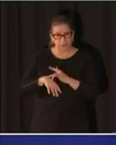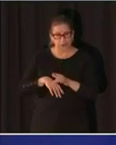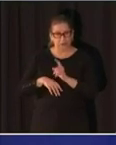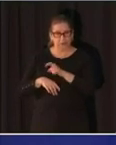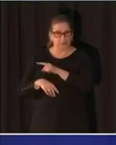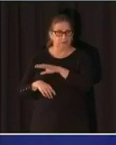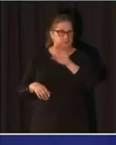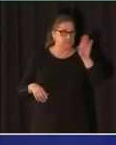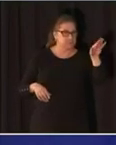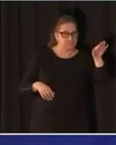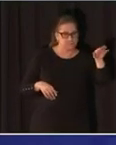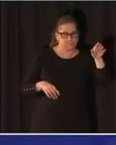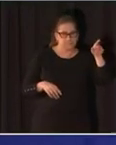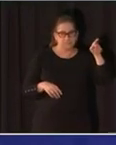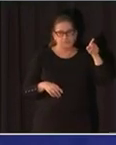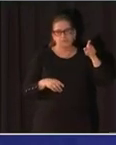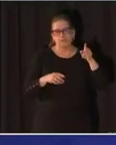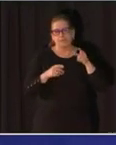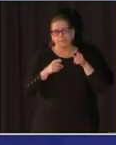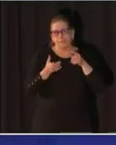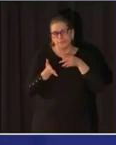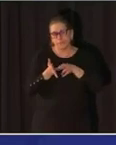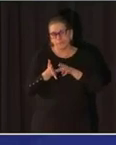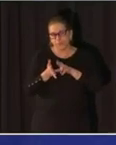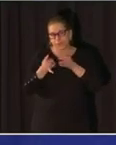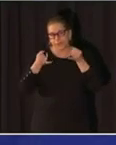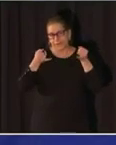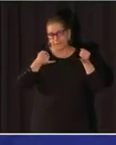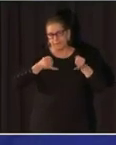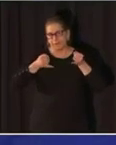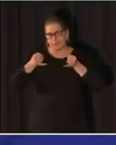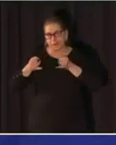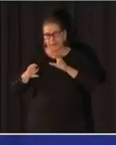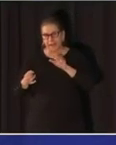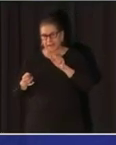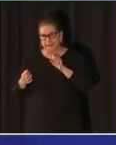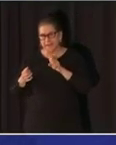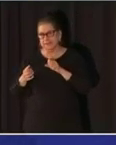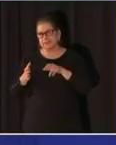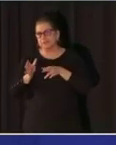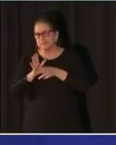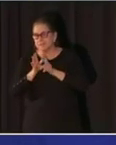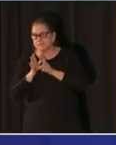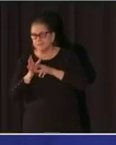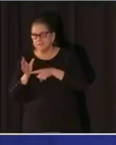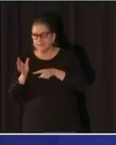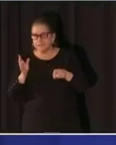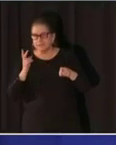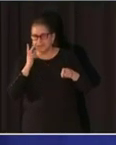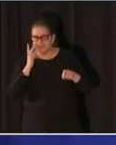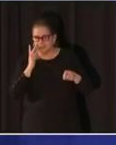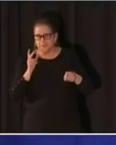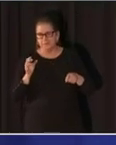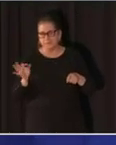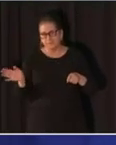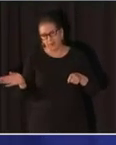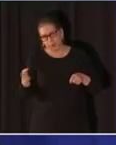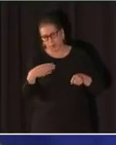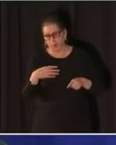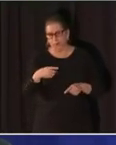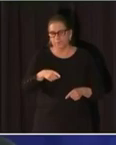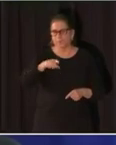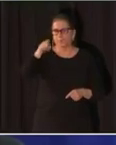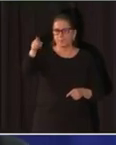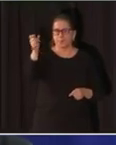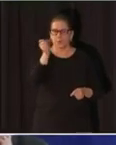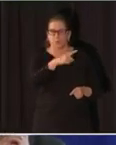Yes. Mayor Bowser, the president has been suggesting that he's the one that calls shots on when to reopen society,